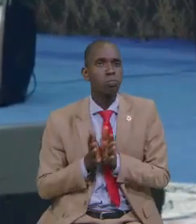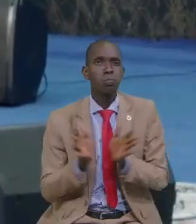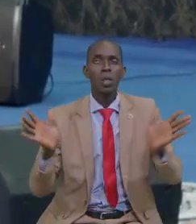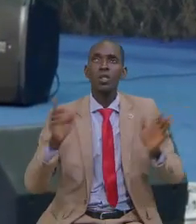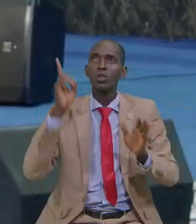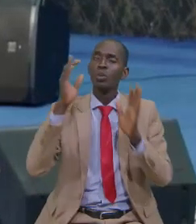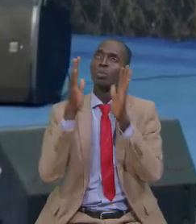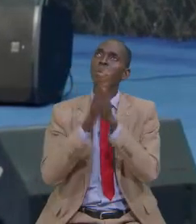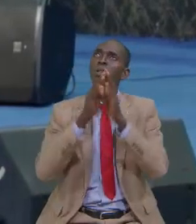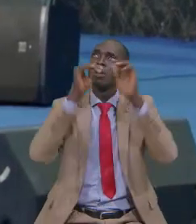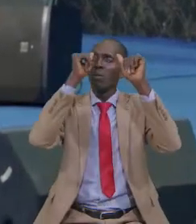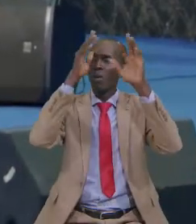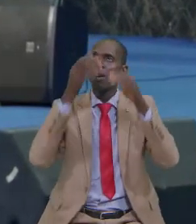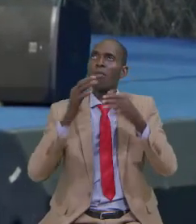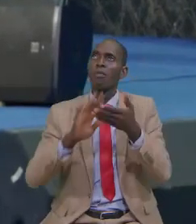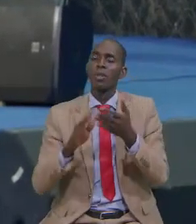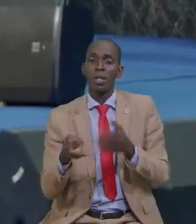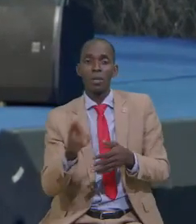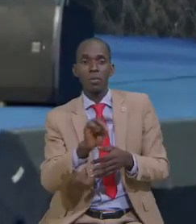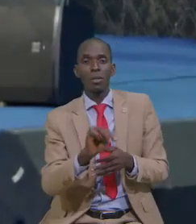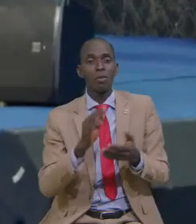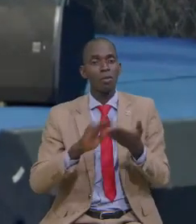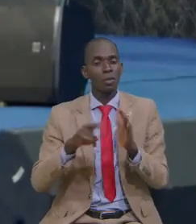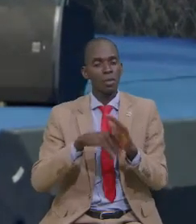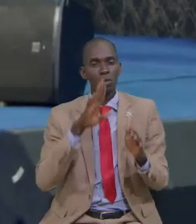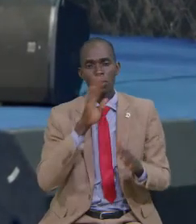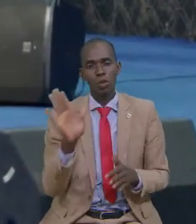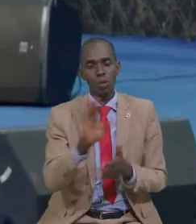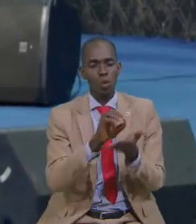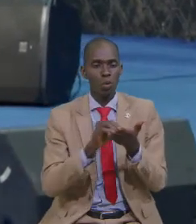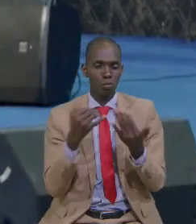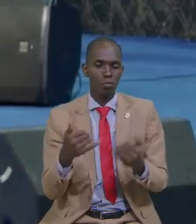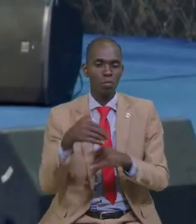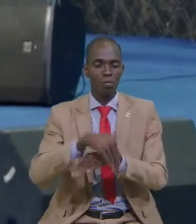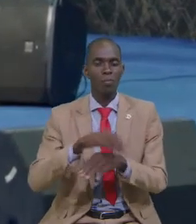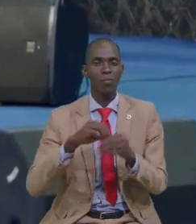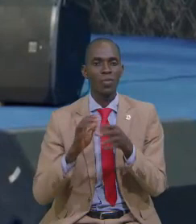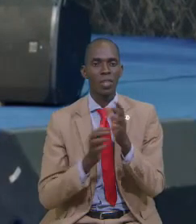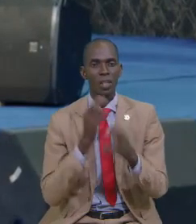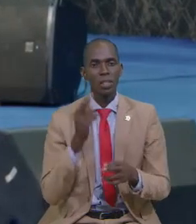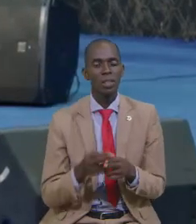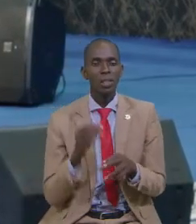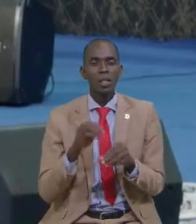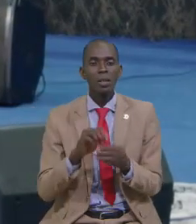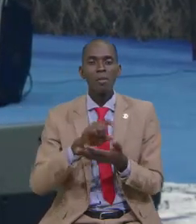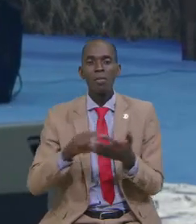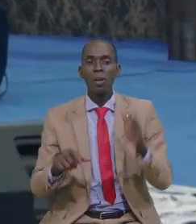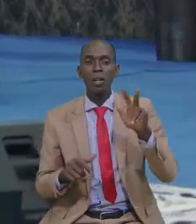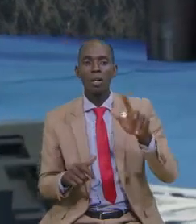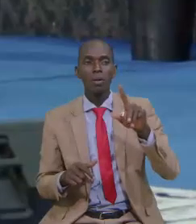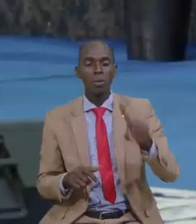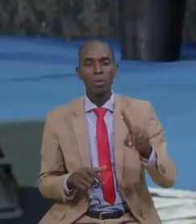them. Forgiveness will be yours tonight. Look at verse 31. In verse 31,